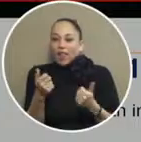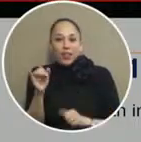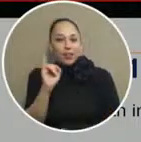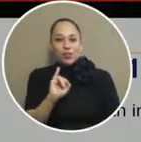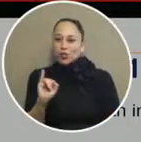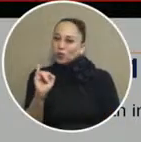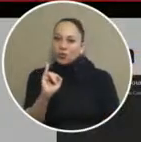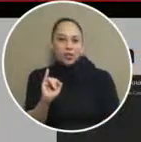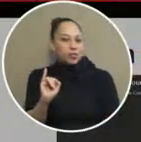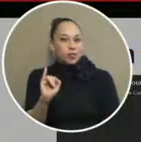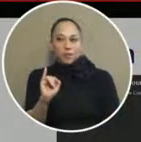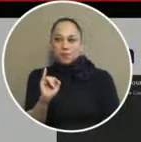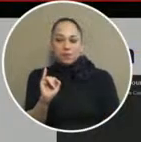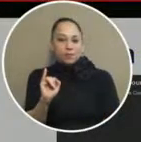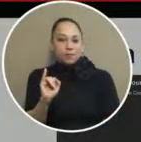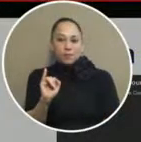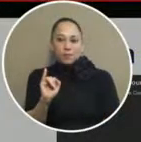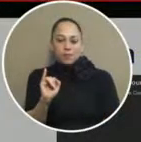slide, please.